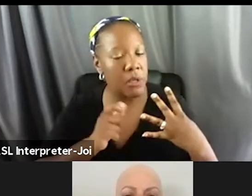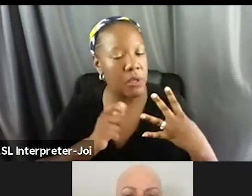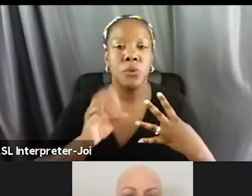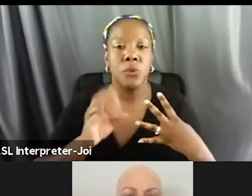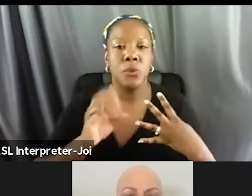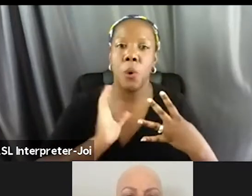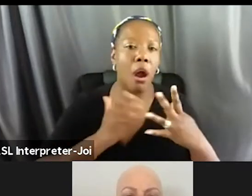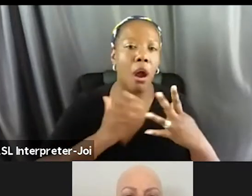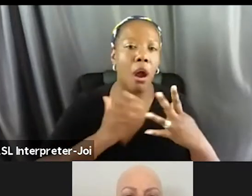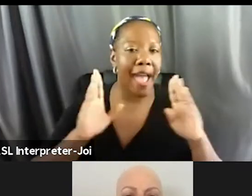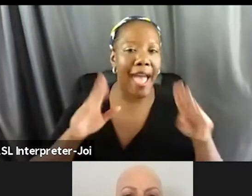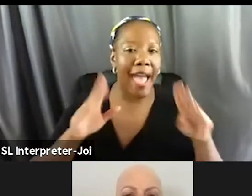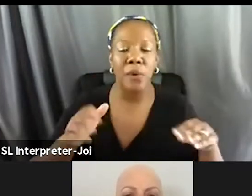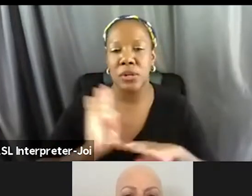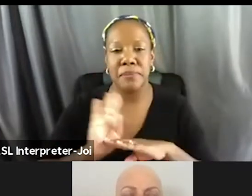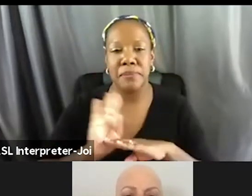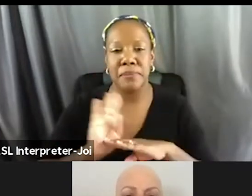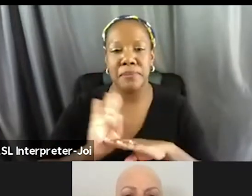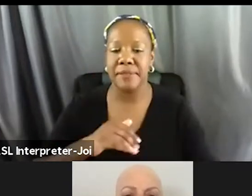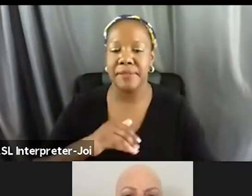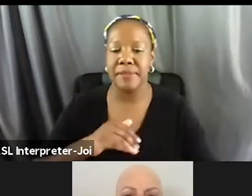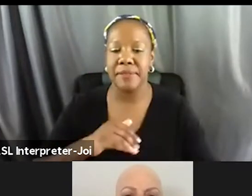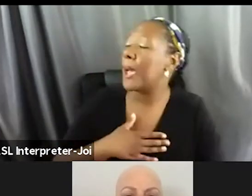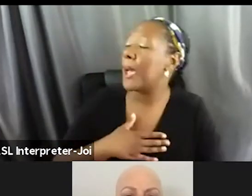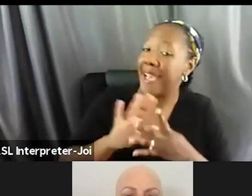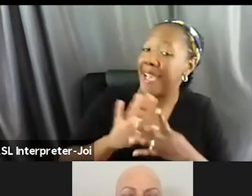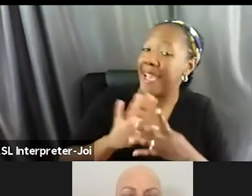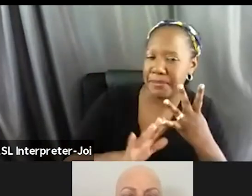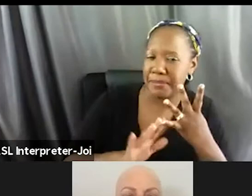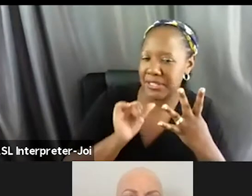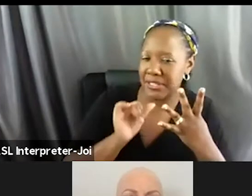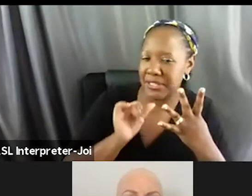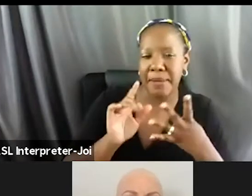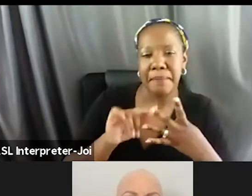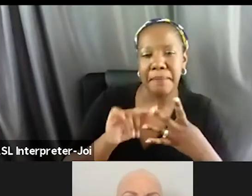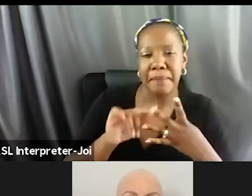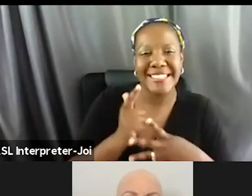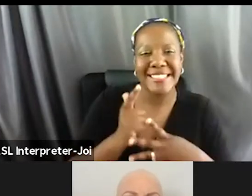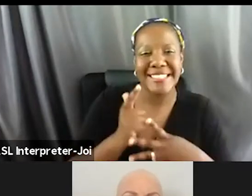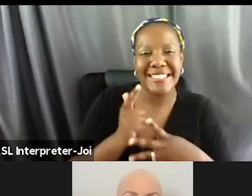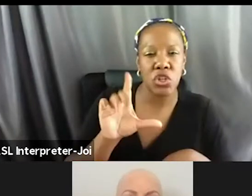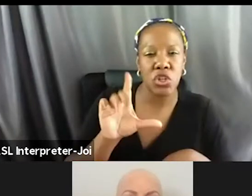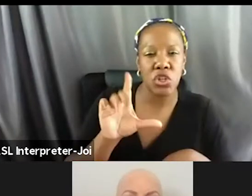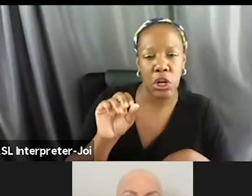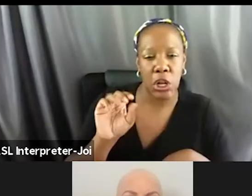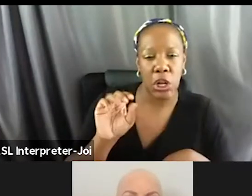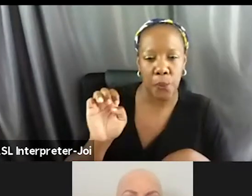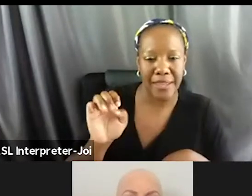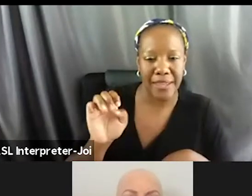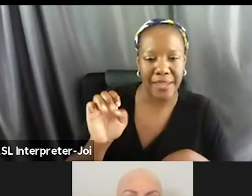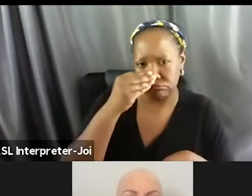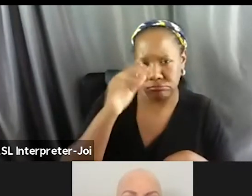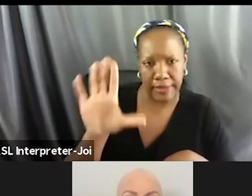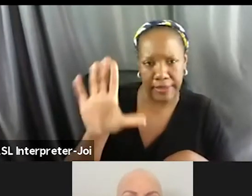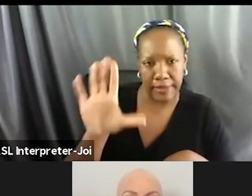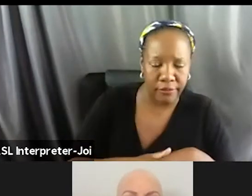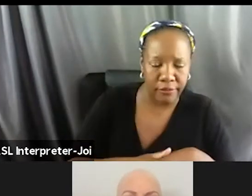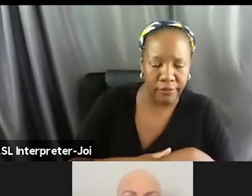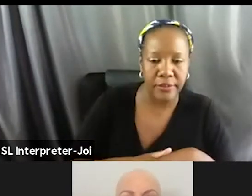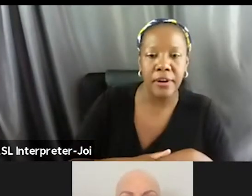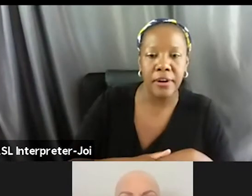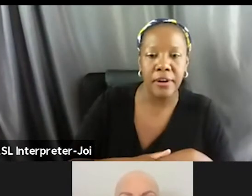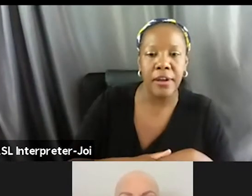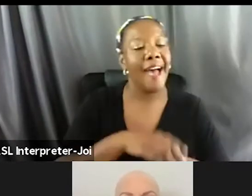think my siblings weren't rude. Like my sister Chloe, she didn't even care. She was just like, okay, it's fine. But I